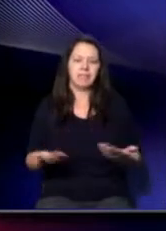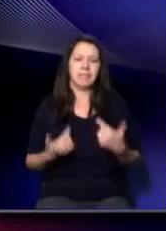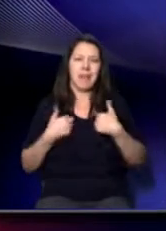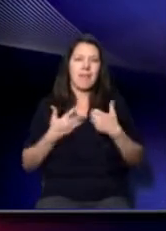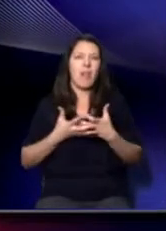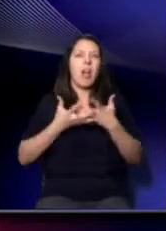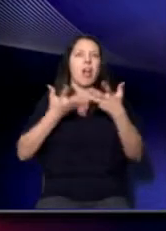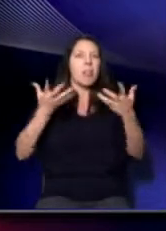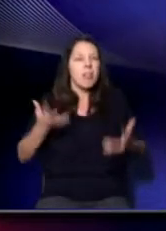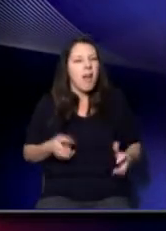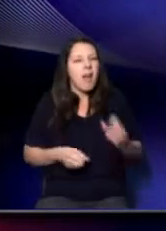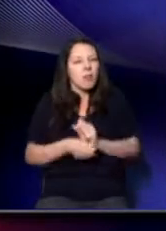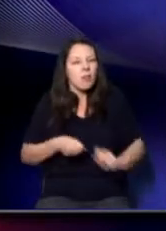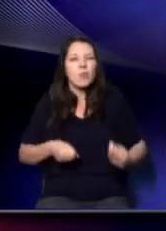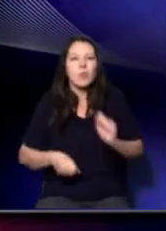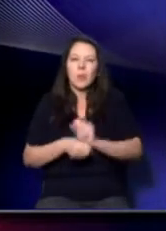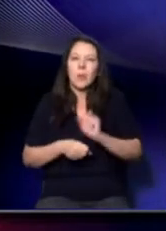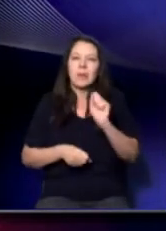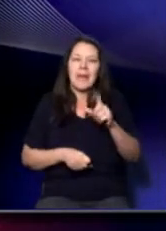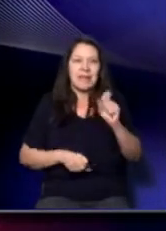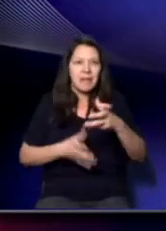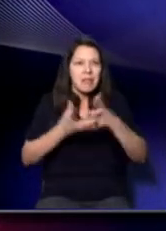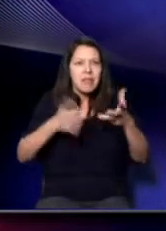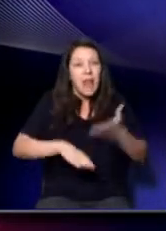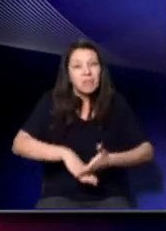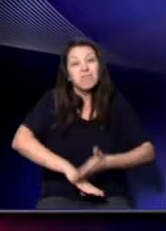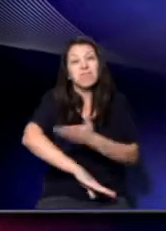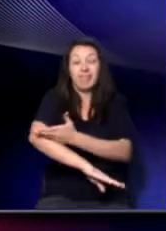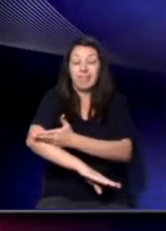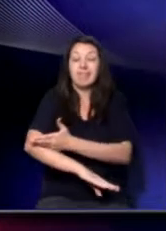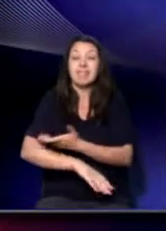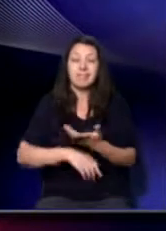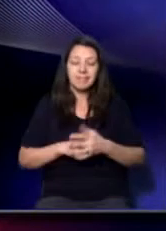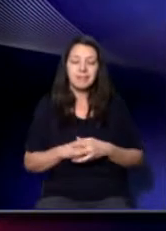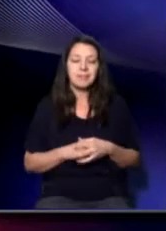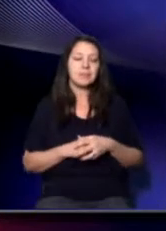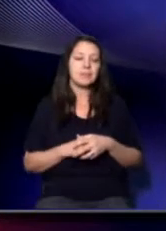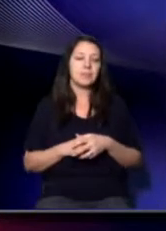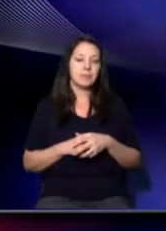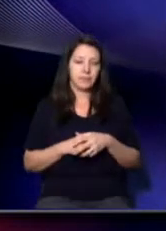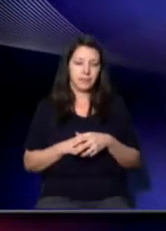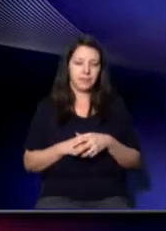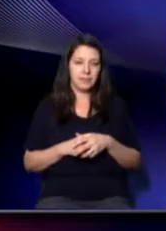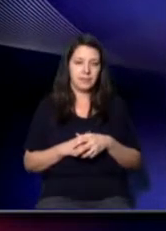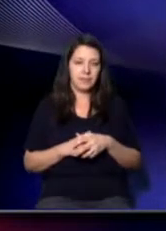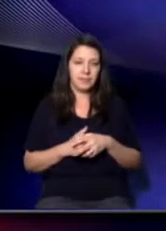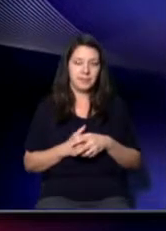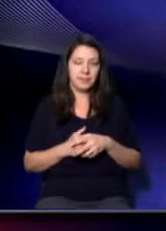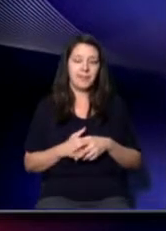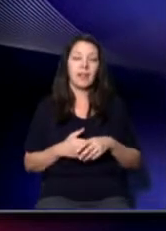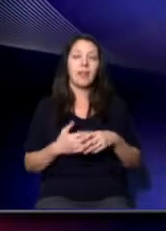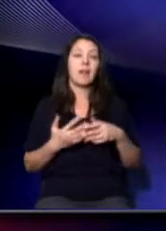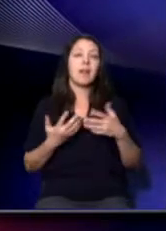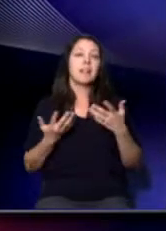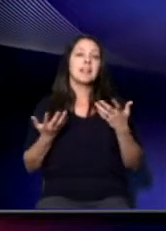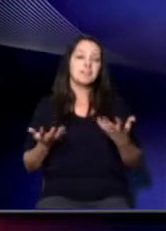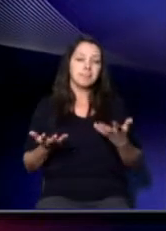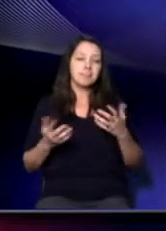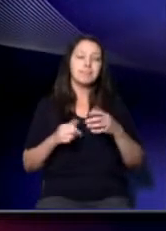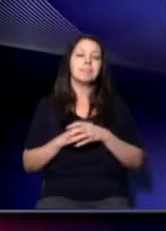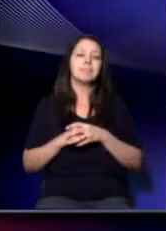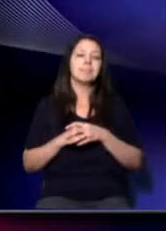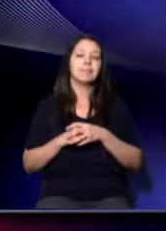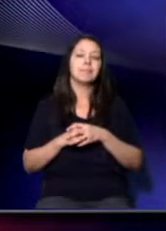to do. We have a lot that we need to improve on. So, as